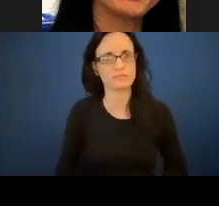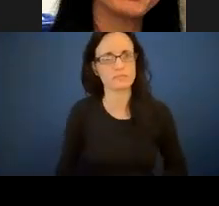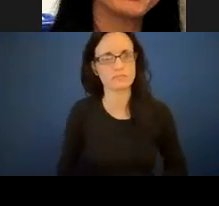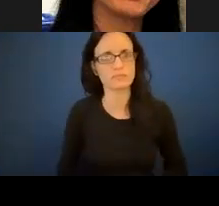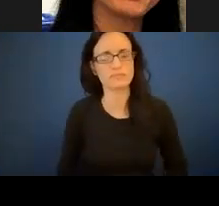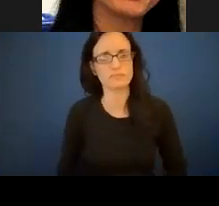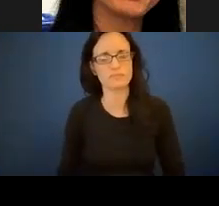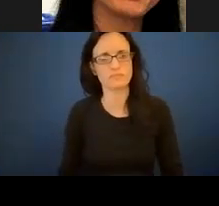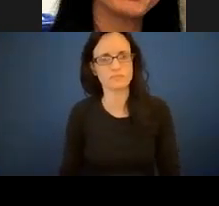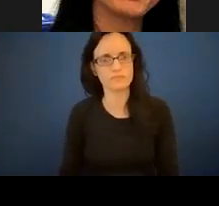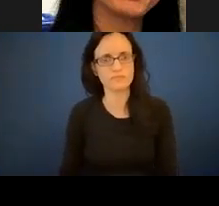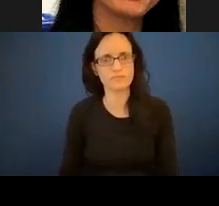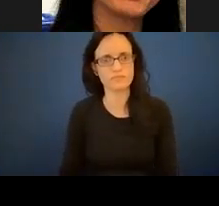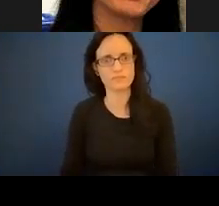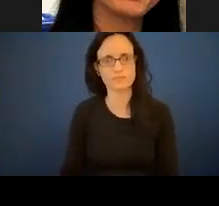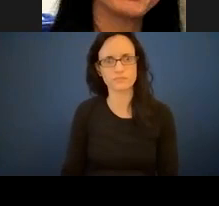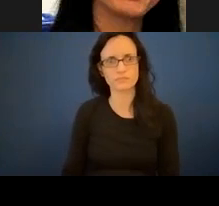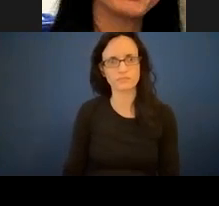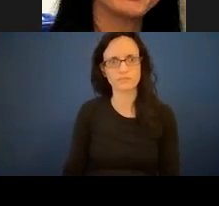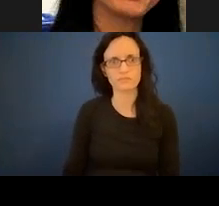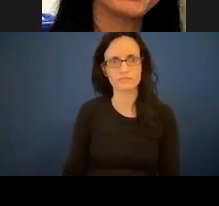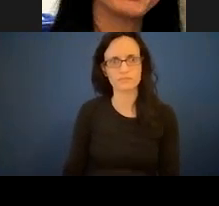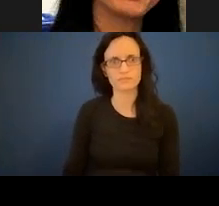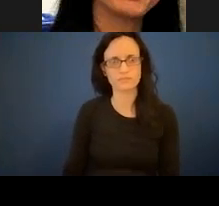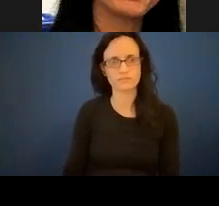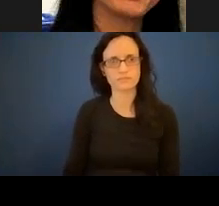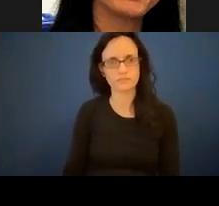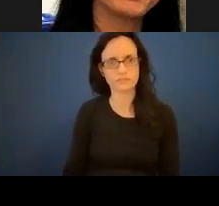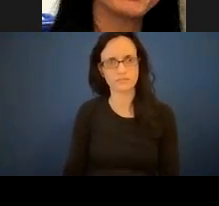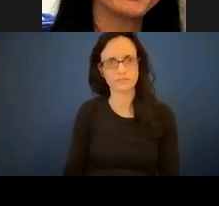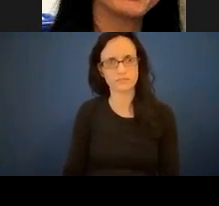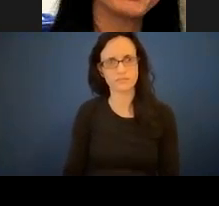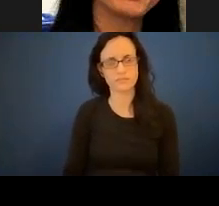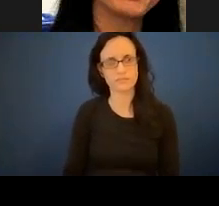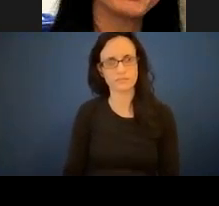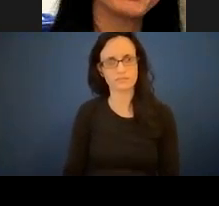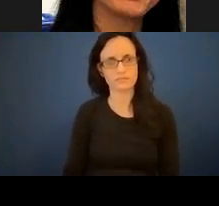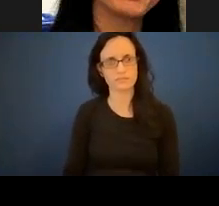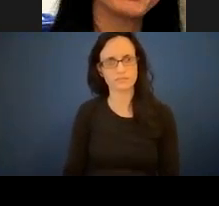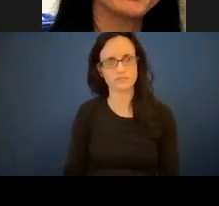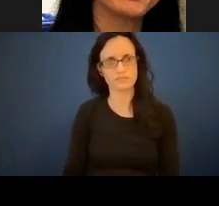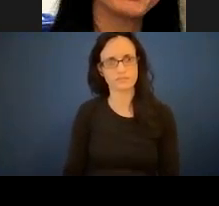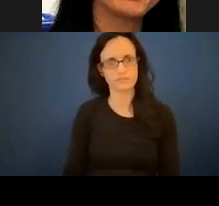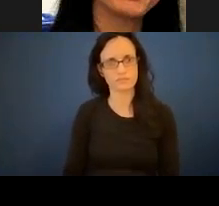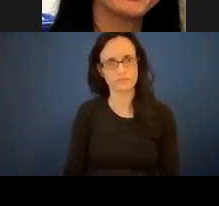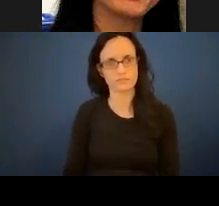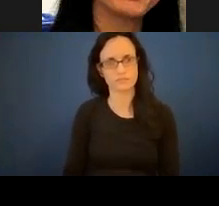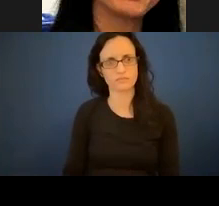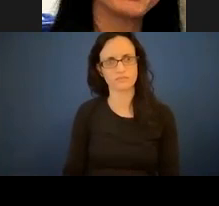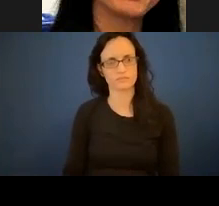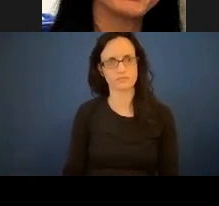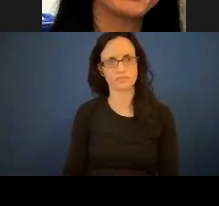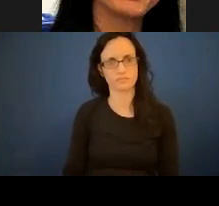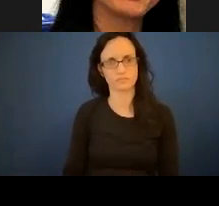identified a fair assessment that is aligned to the Massachusetts state standard. Test students on